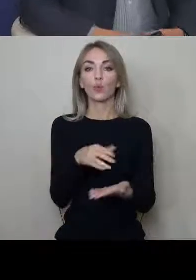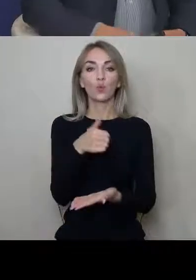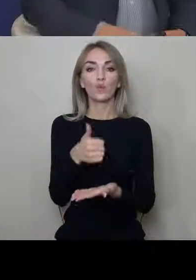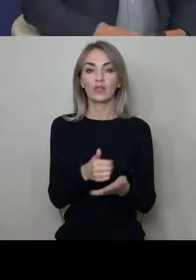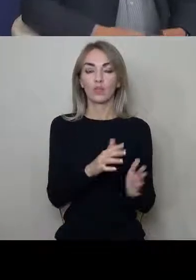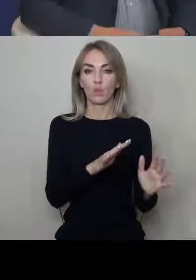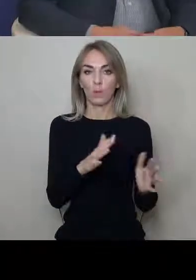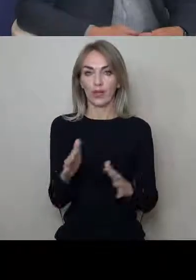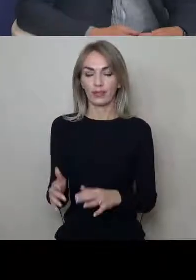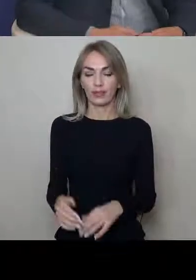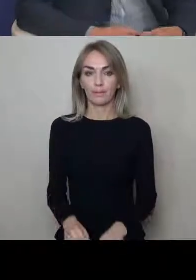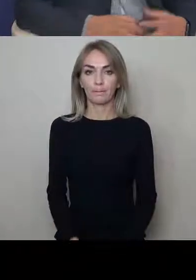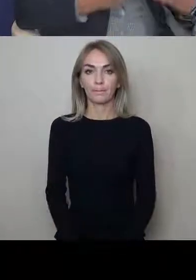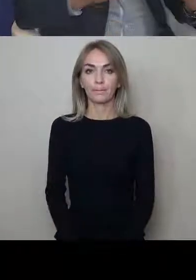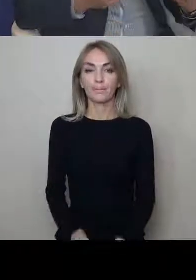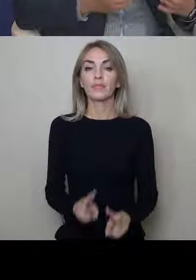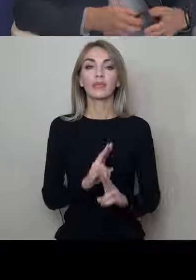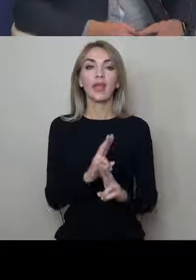court